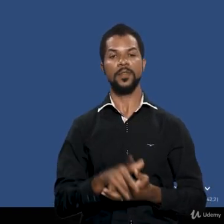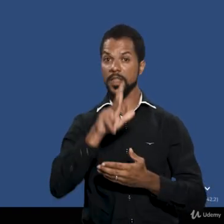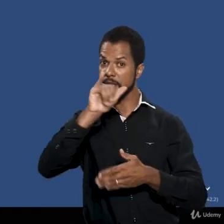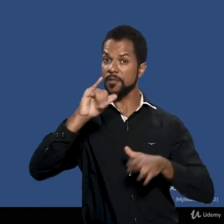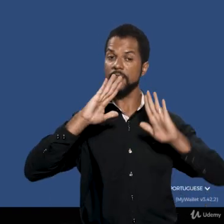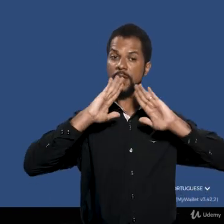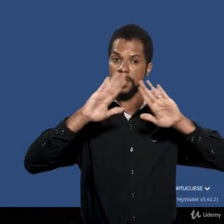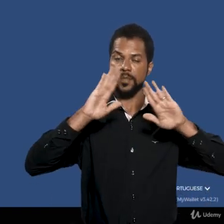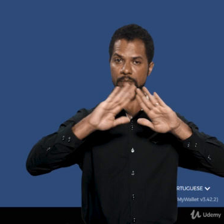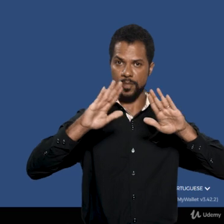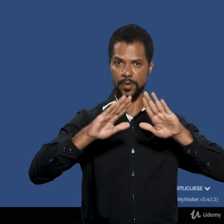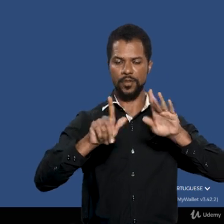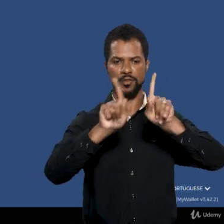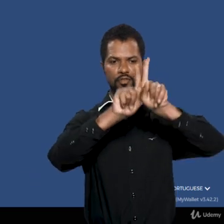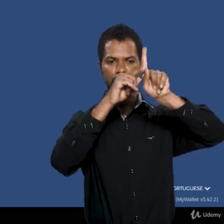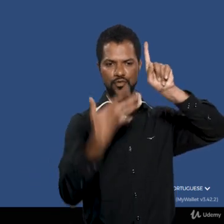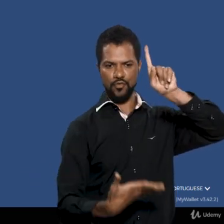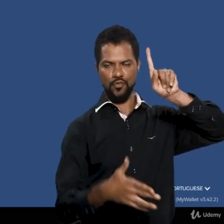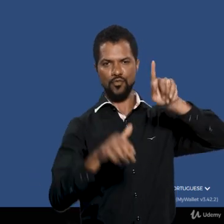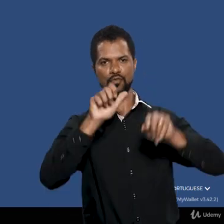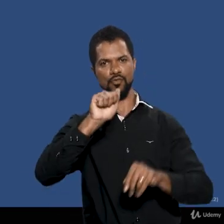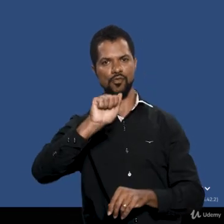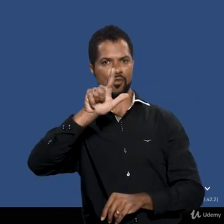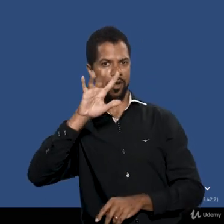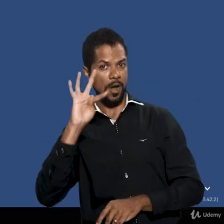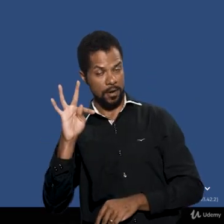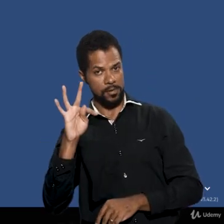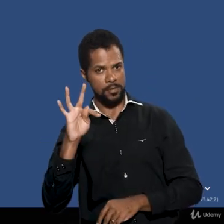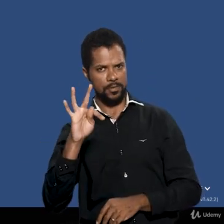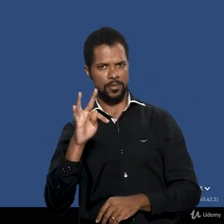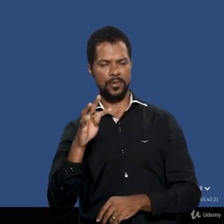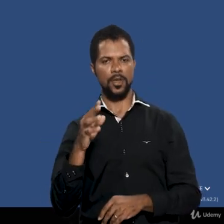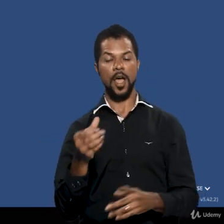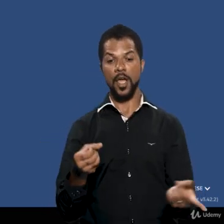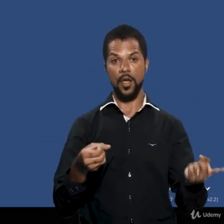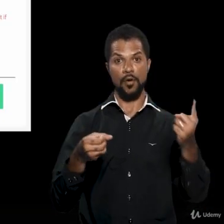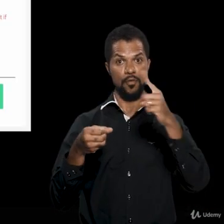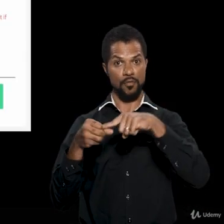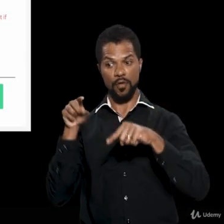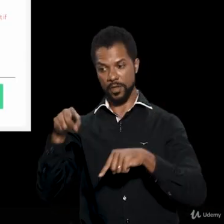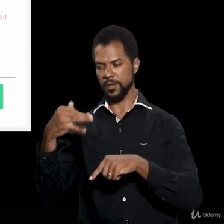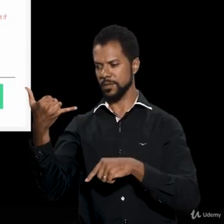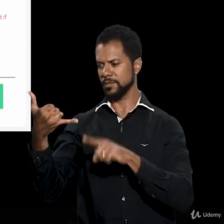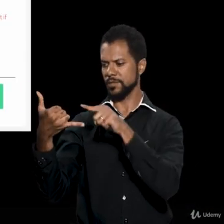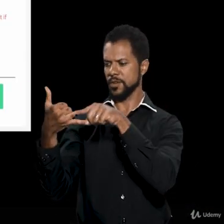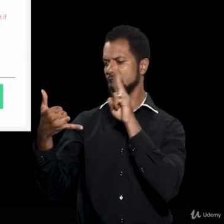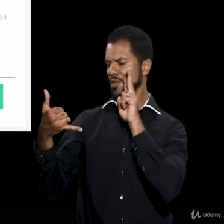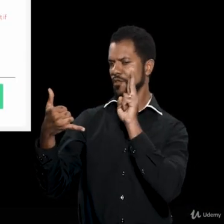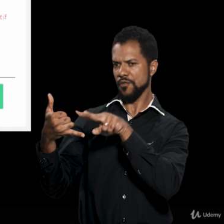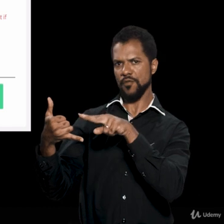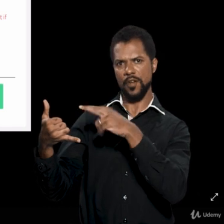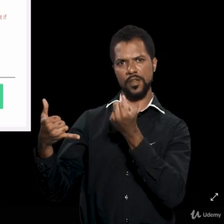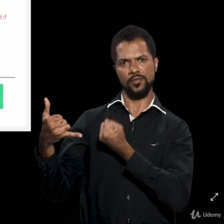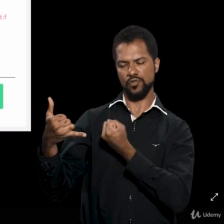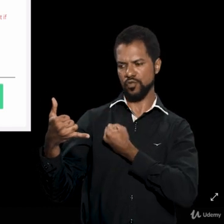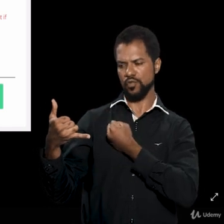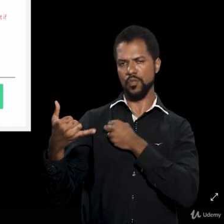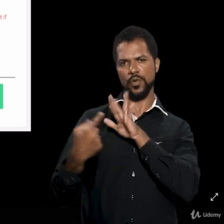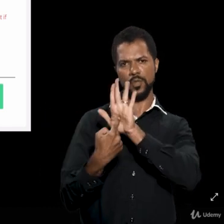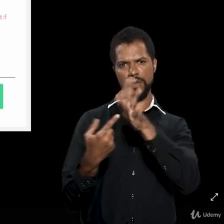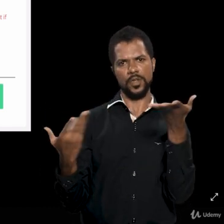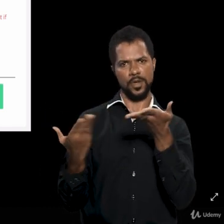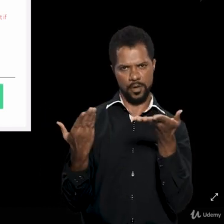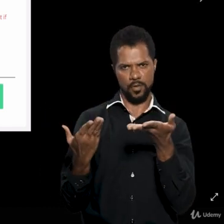And now it's asking me for my Google Authenticator, okay? I am going to my phone again. I'm looking at the numbers right now in real